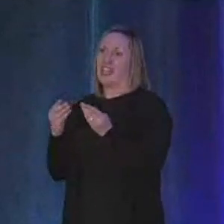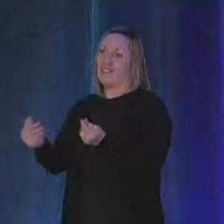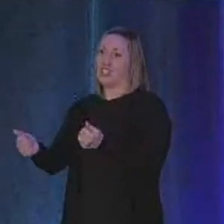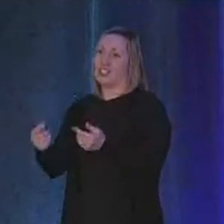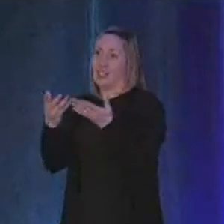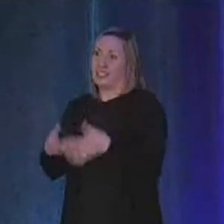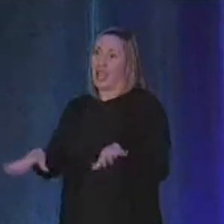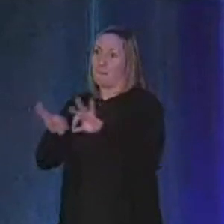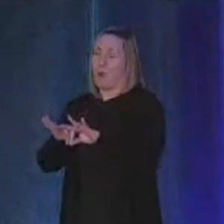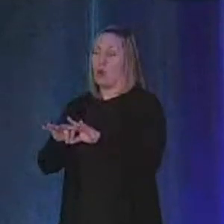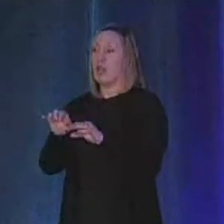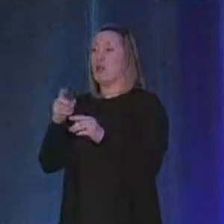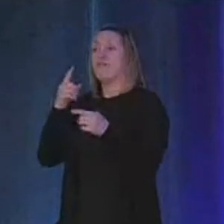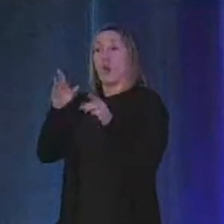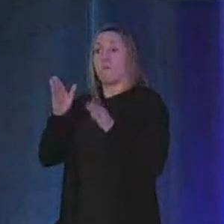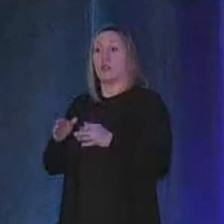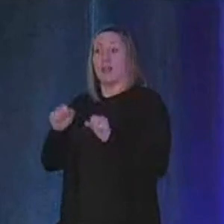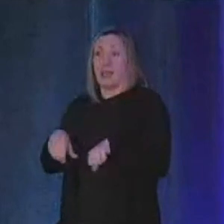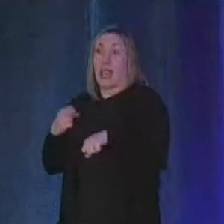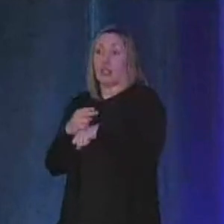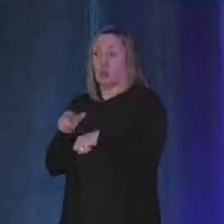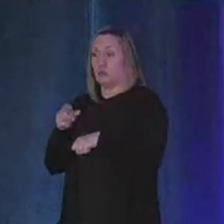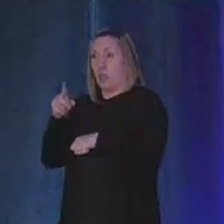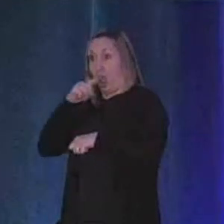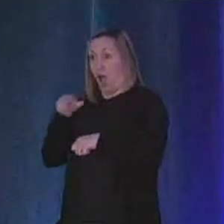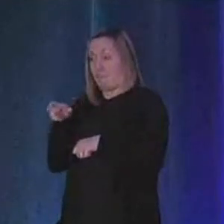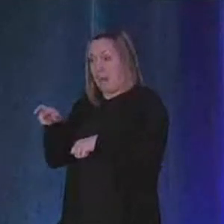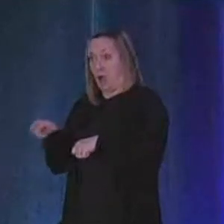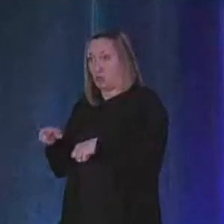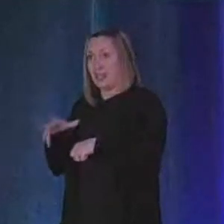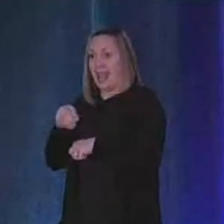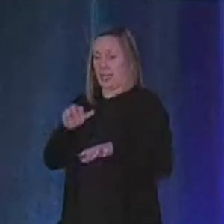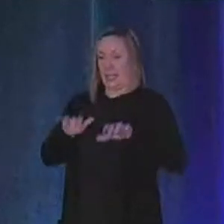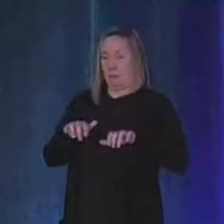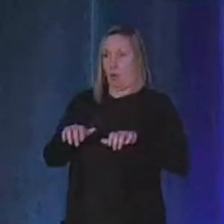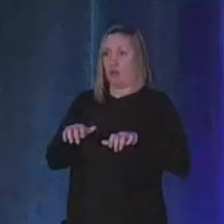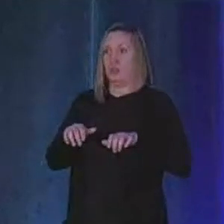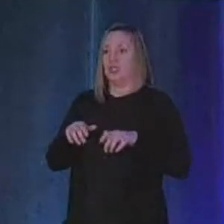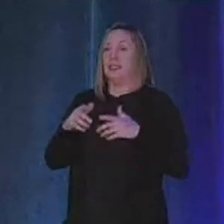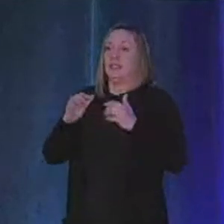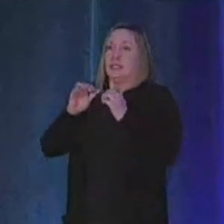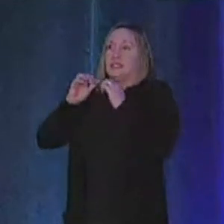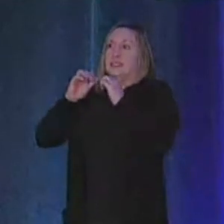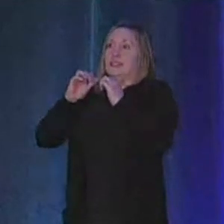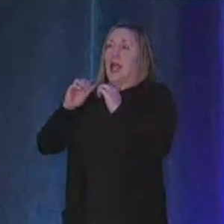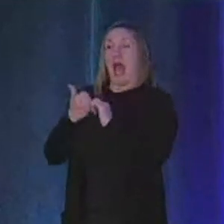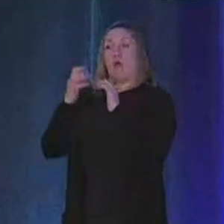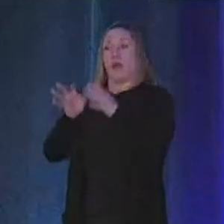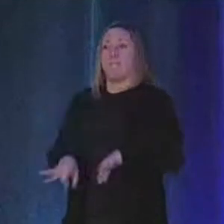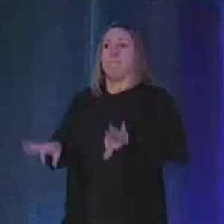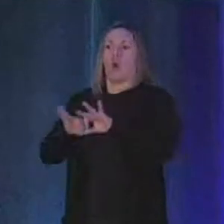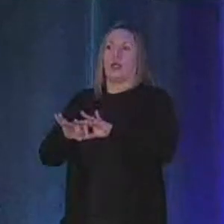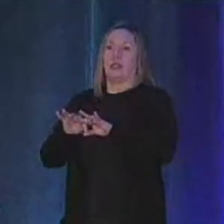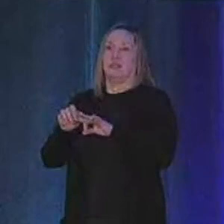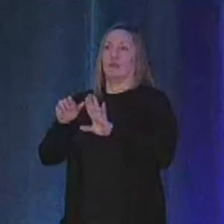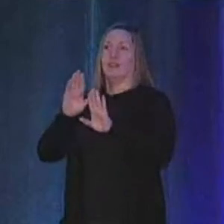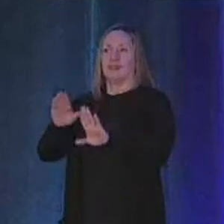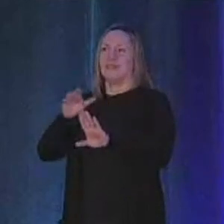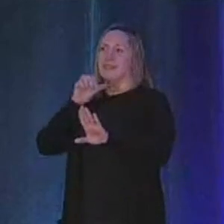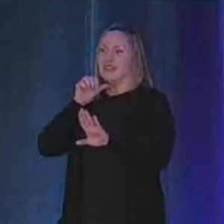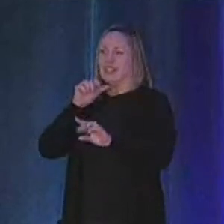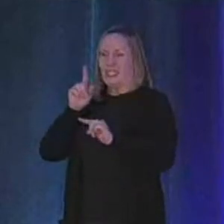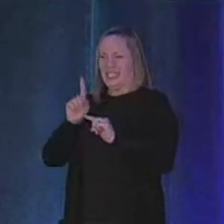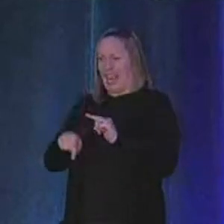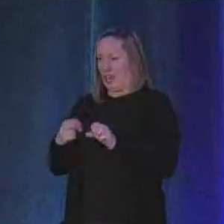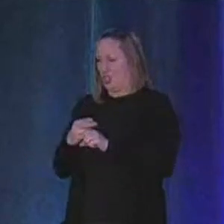With a person who can use a mouse and can use a keyboard, the order of magnitude for like not being able to do one or